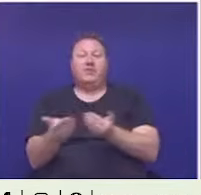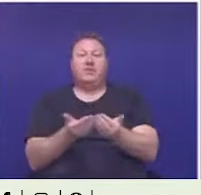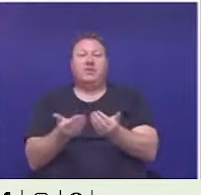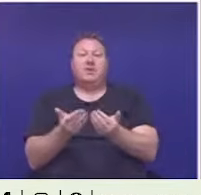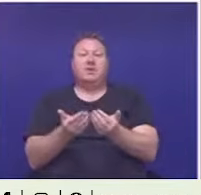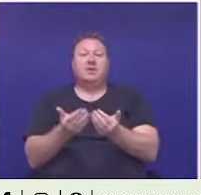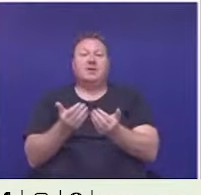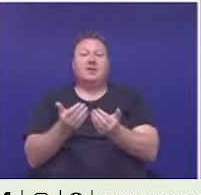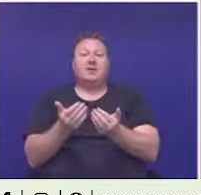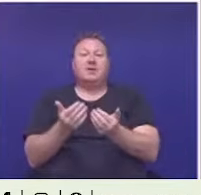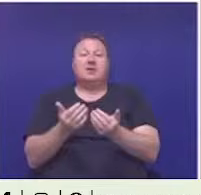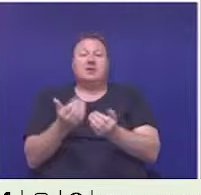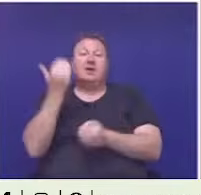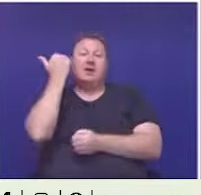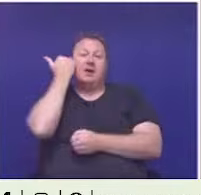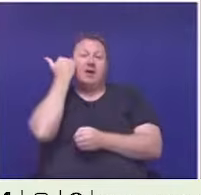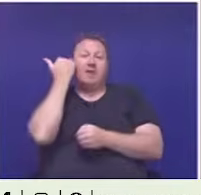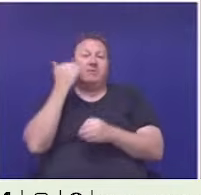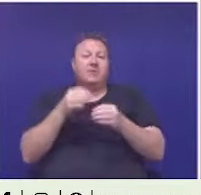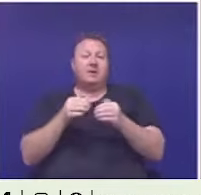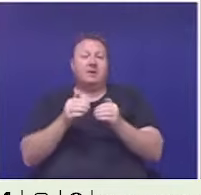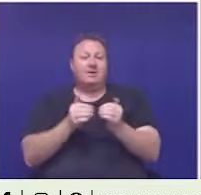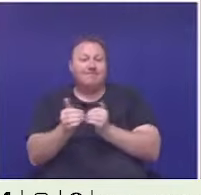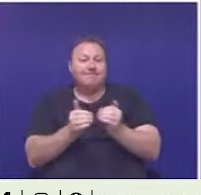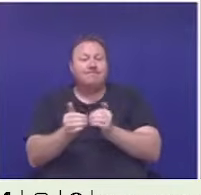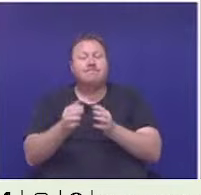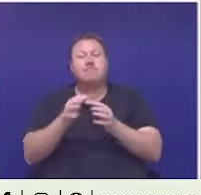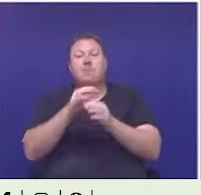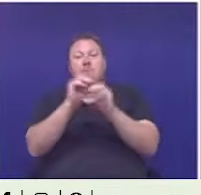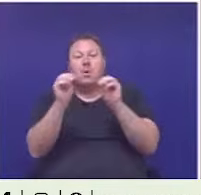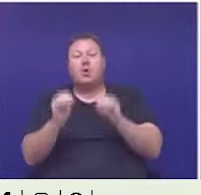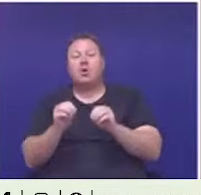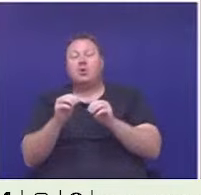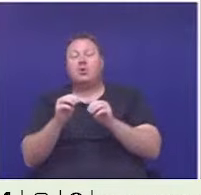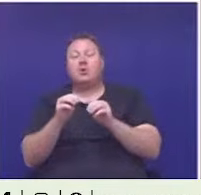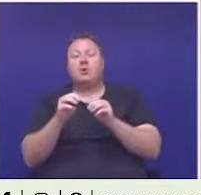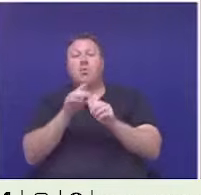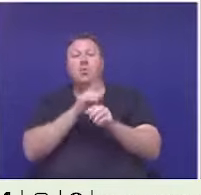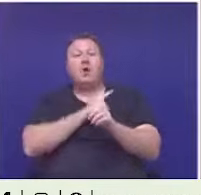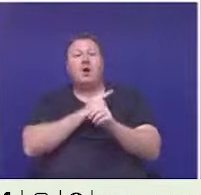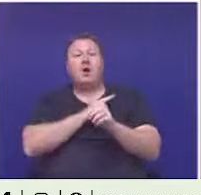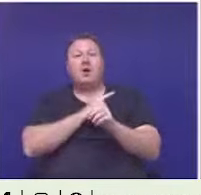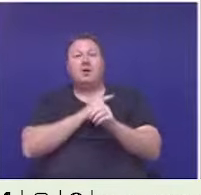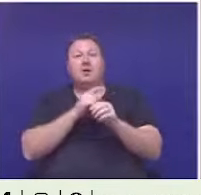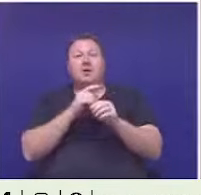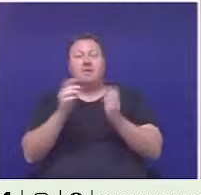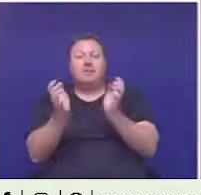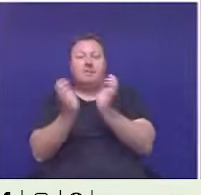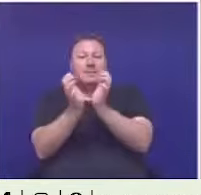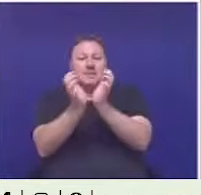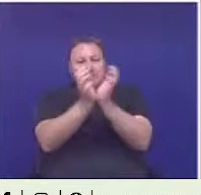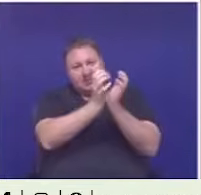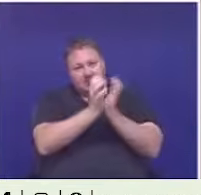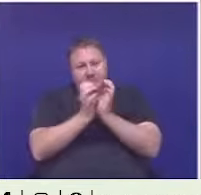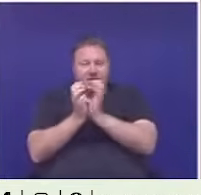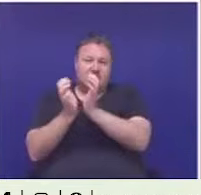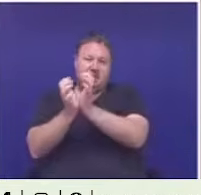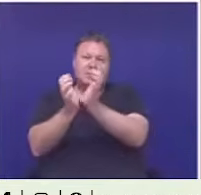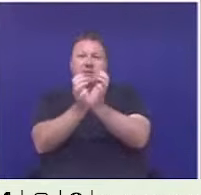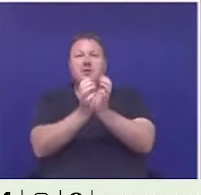governing model, because we meet as the Council of Education Ministers, and we show them, for instance, that things